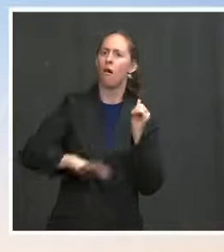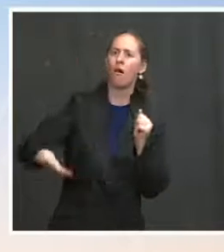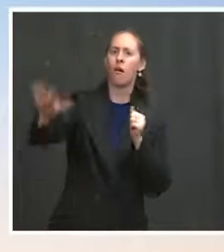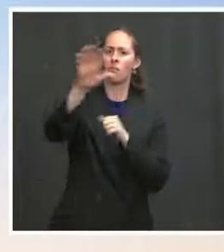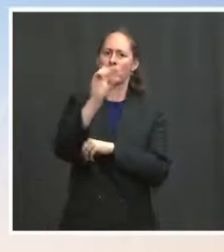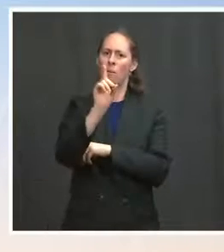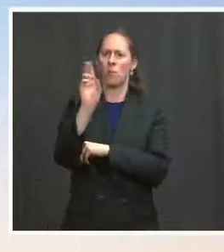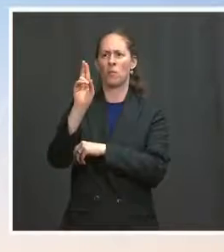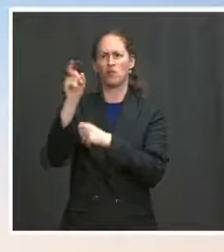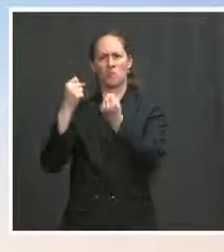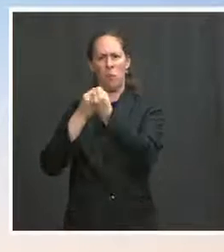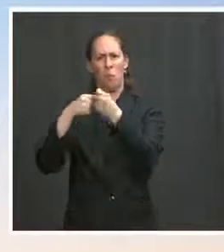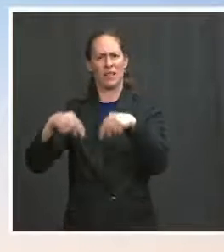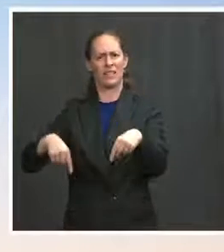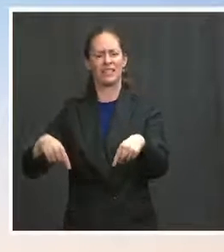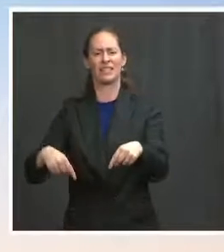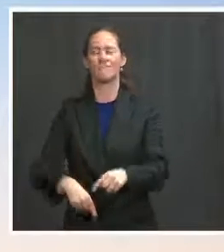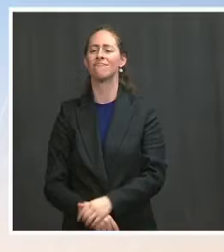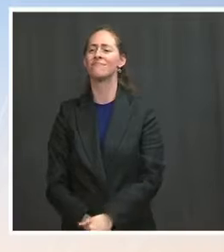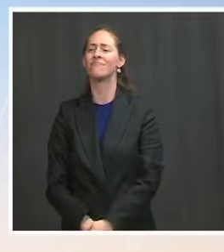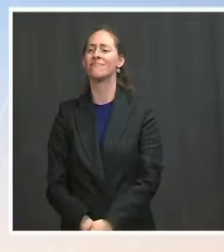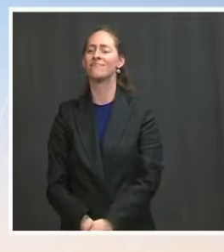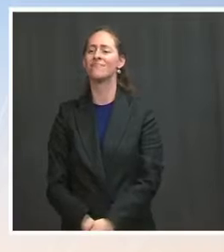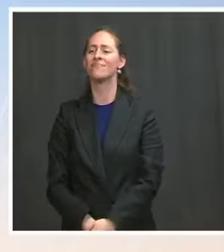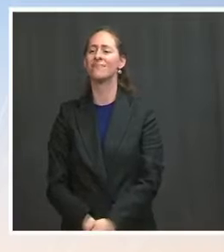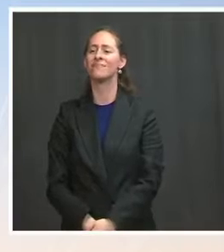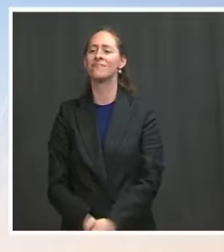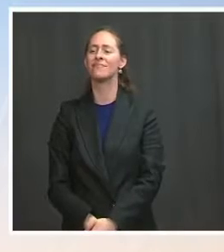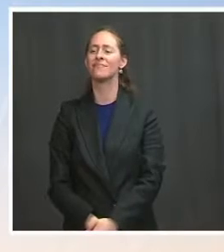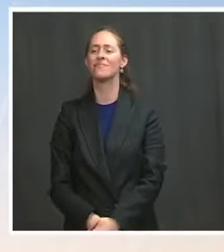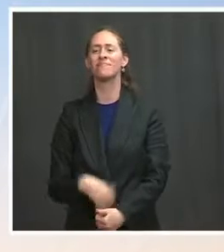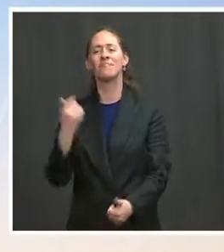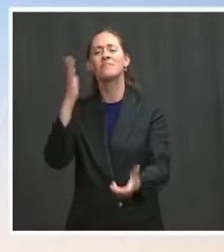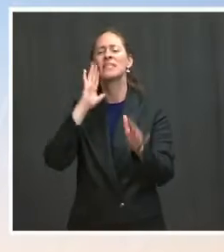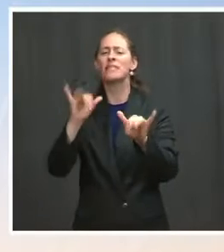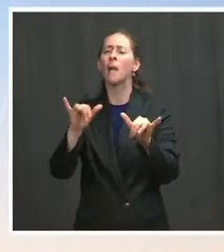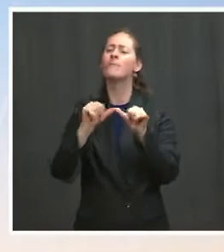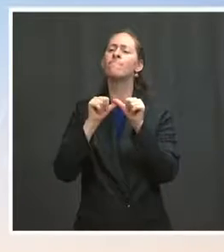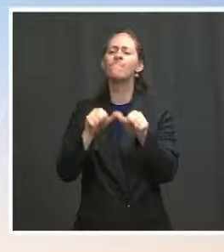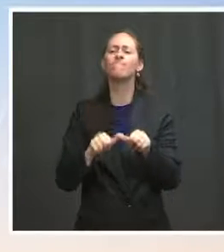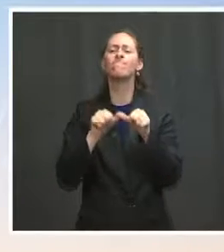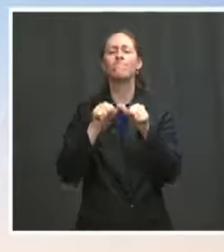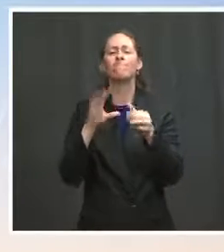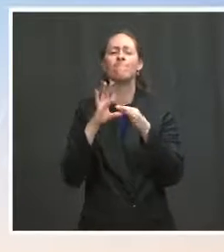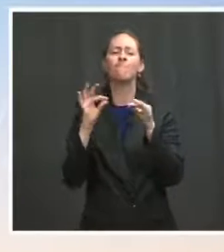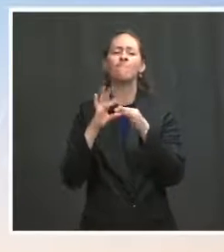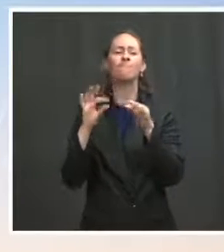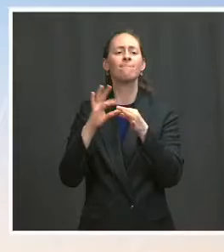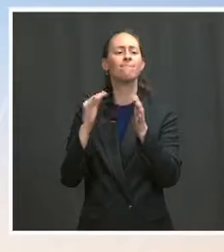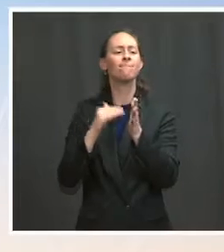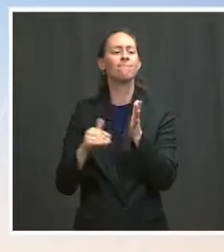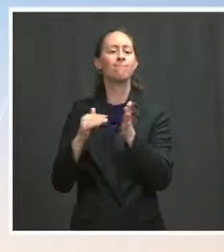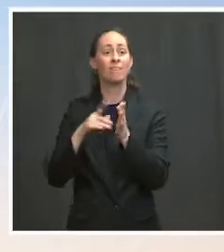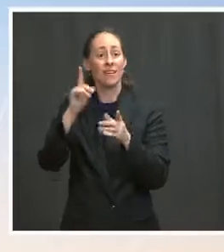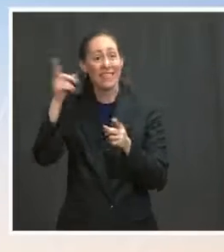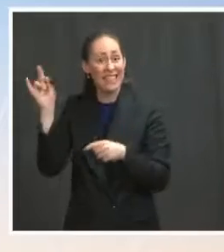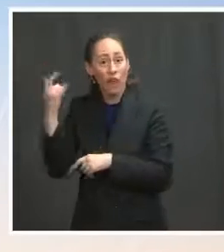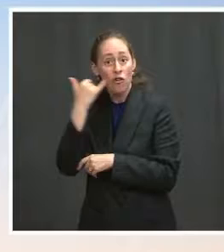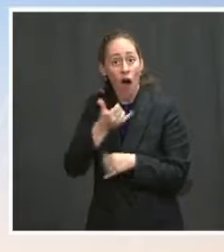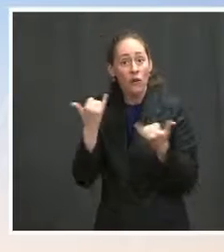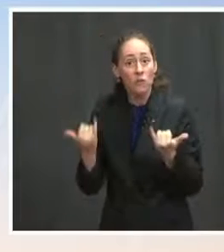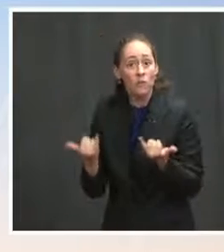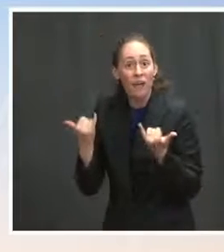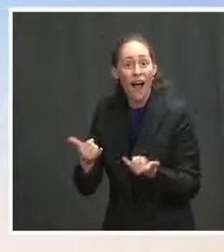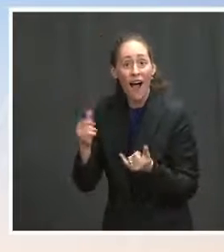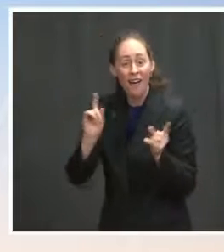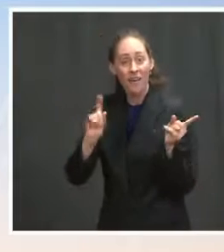did, certainly at the beginning, and that's the case he's going to continue to make. Did he call any of those senators today, though? I don't have any additional calls to read out.